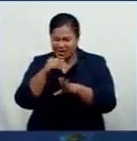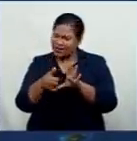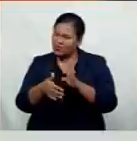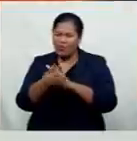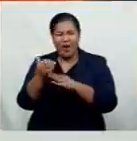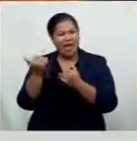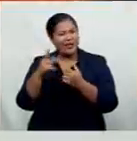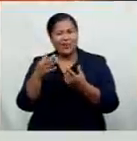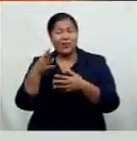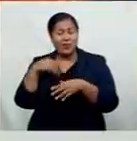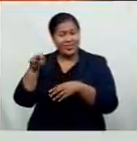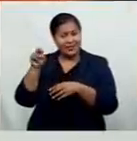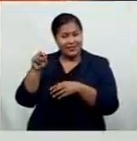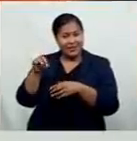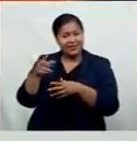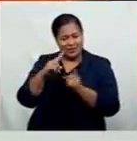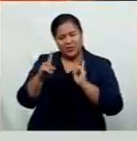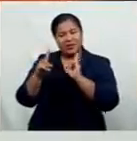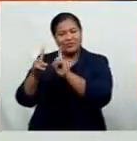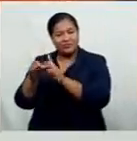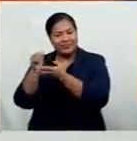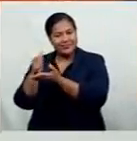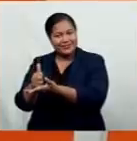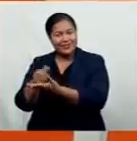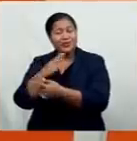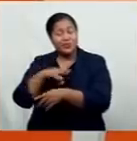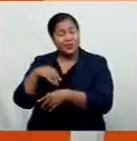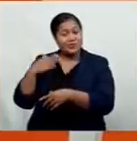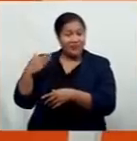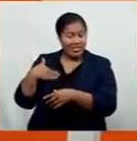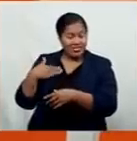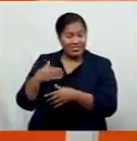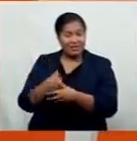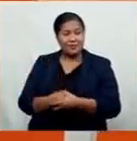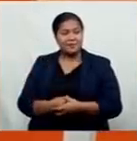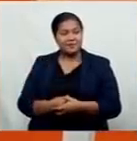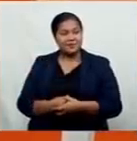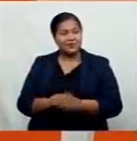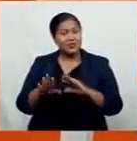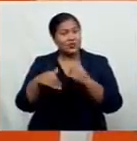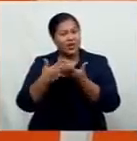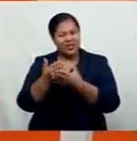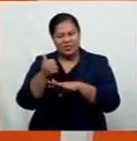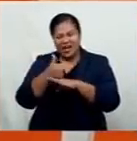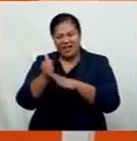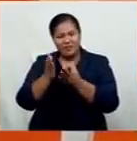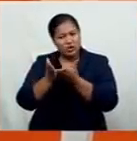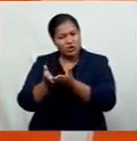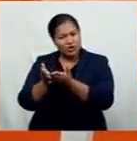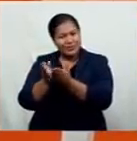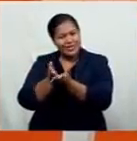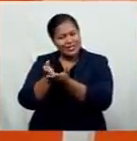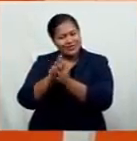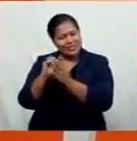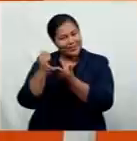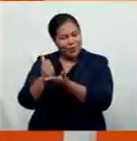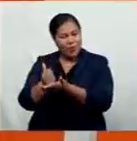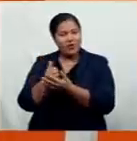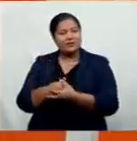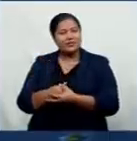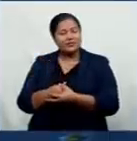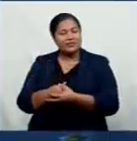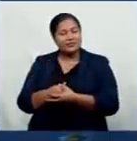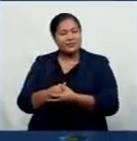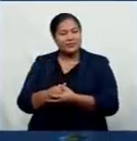where the need is, and the Ministry of Health and Government Shipping Services support, we should be able